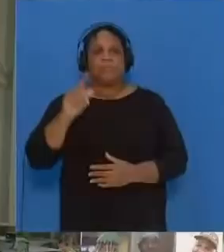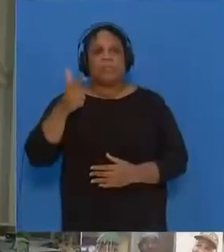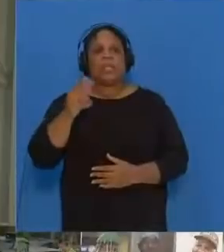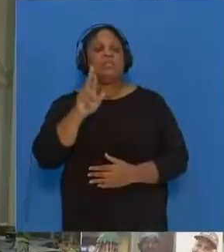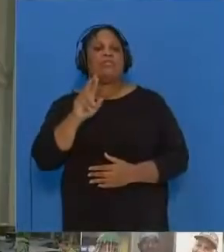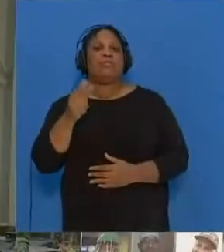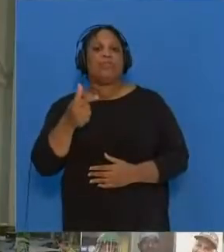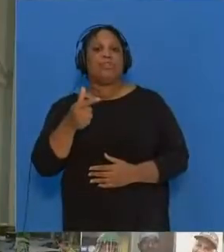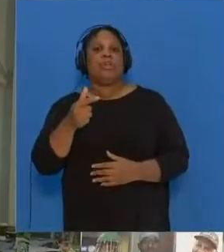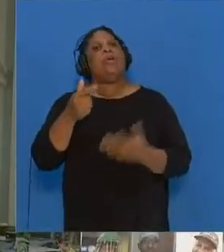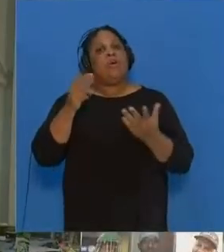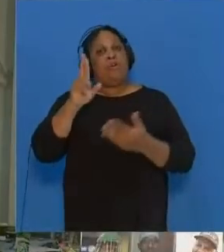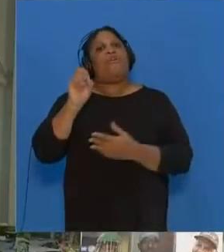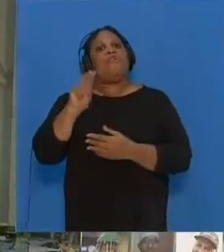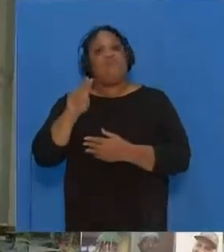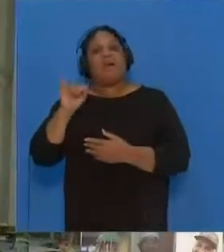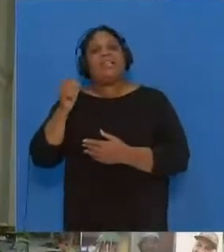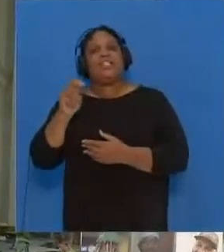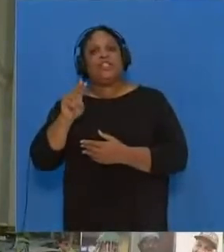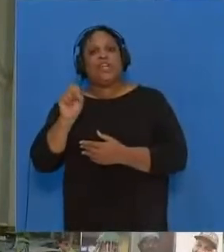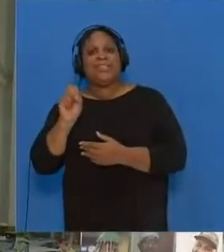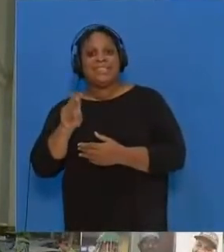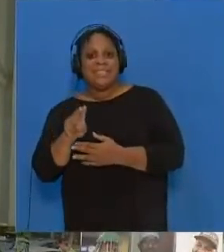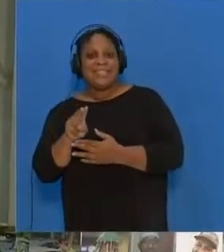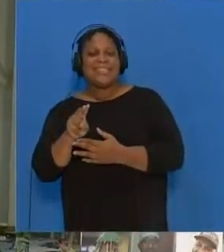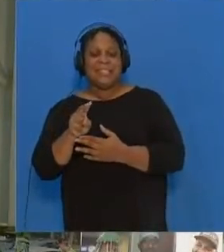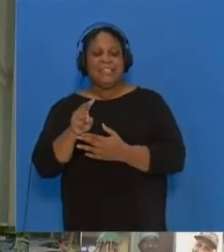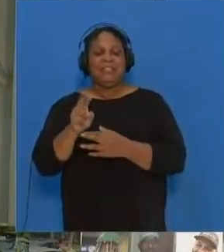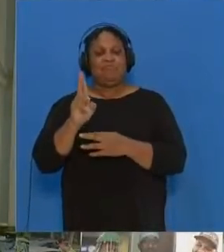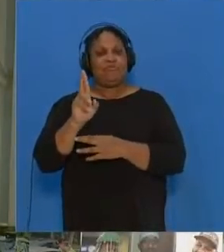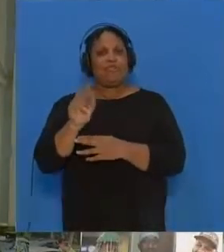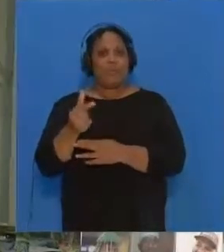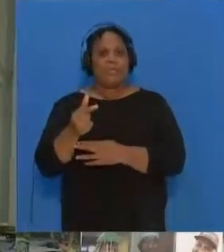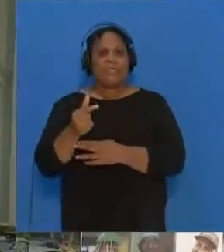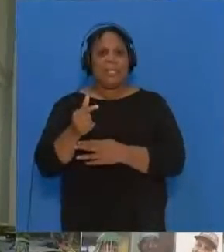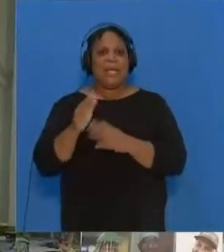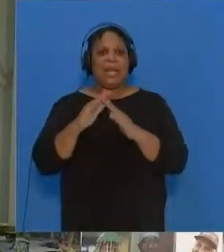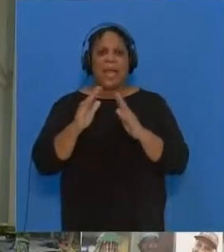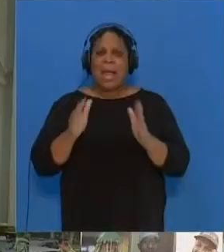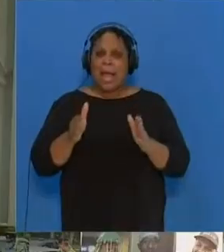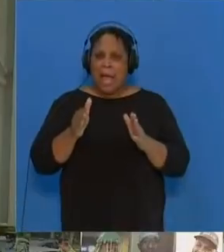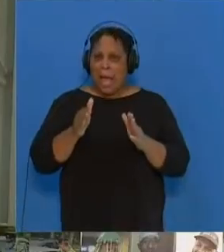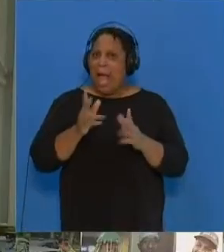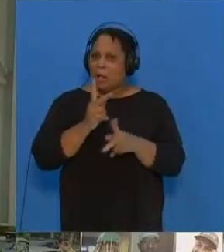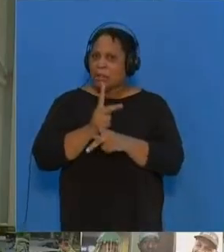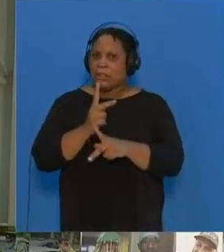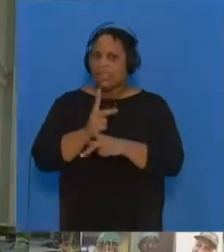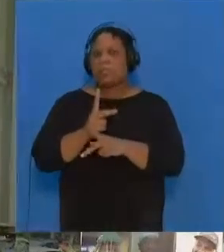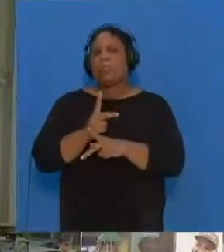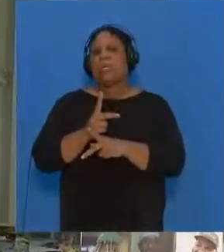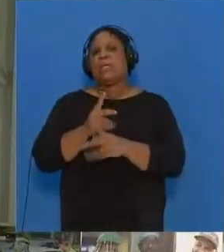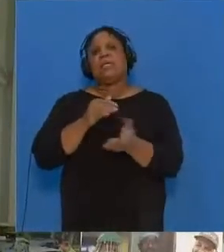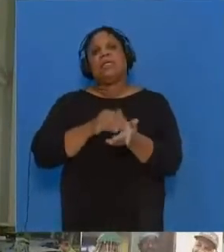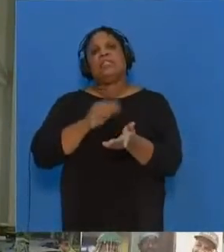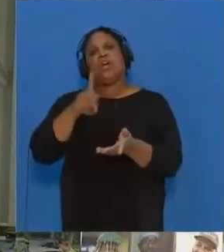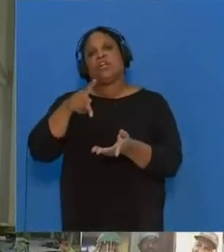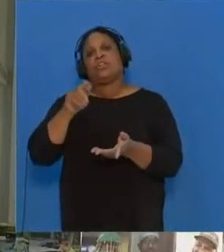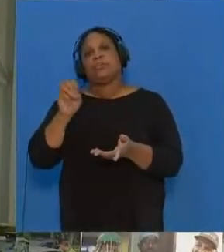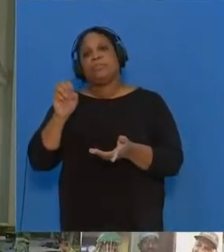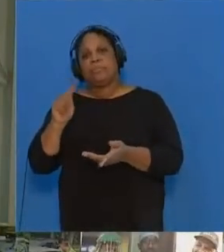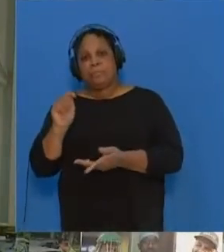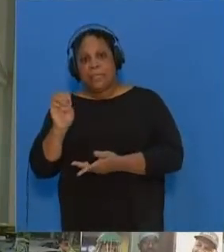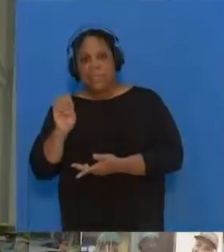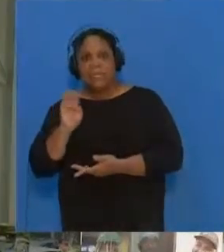Owen Johnson Barnes, Royal Gazette. Start off with a little bit of housekeeping. Dr. Peekball, you mentioned in response to a question earlier